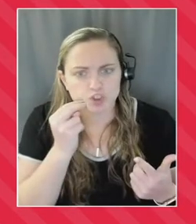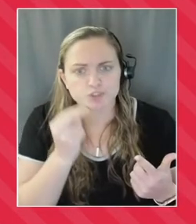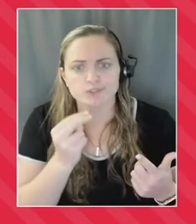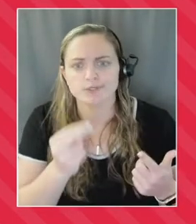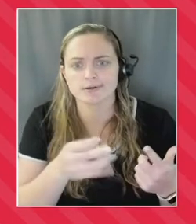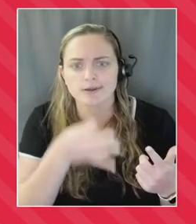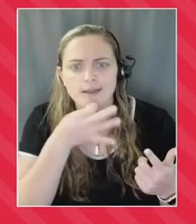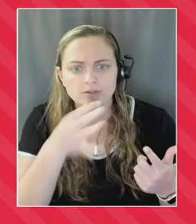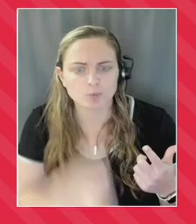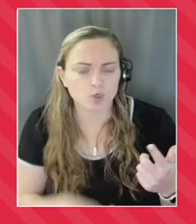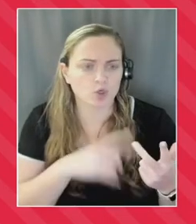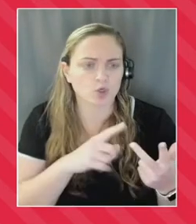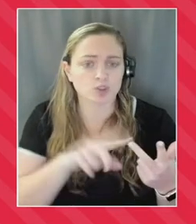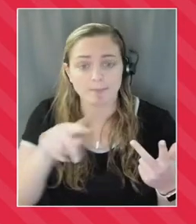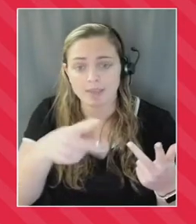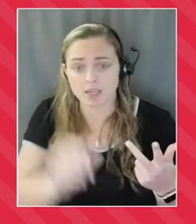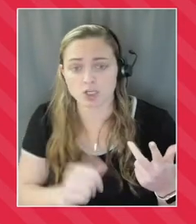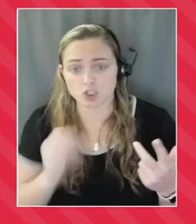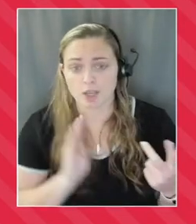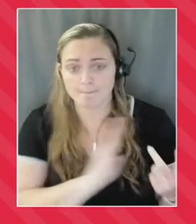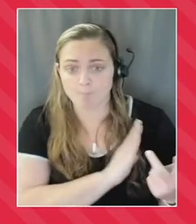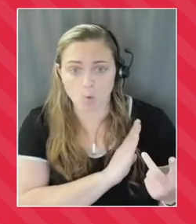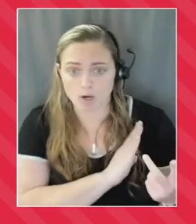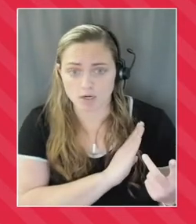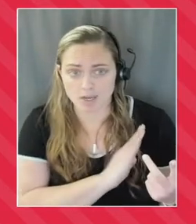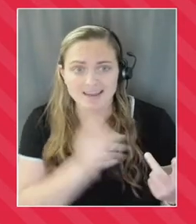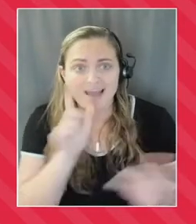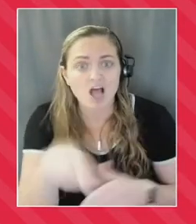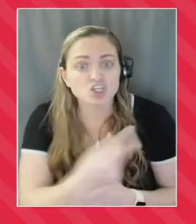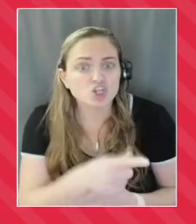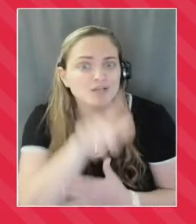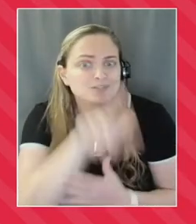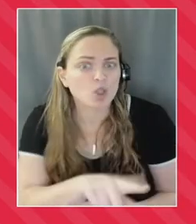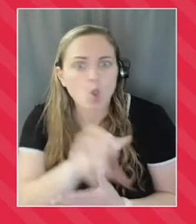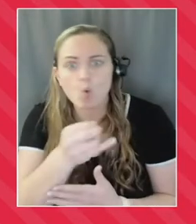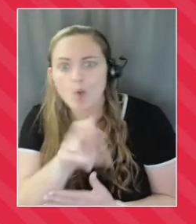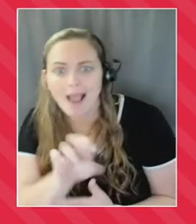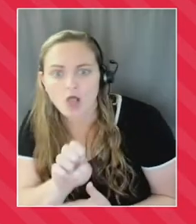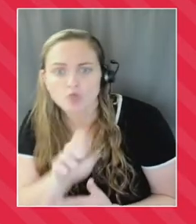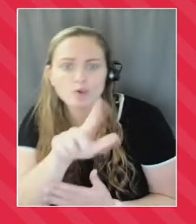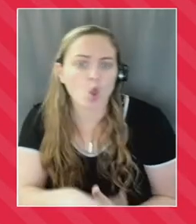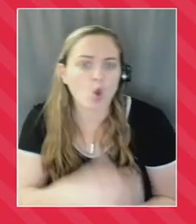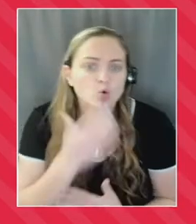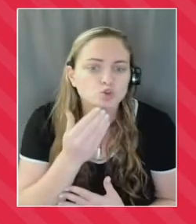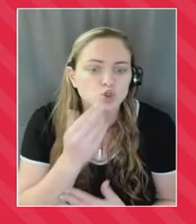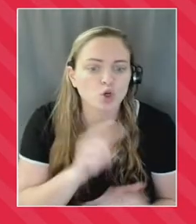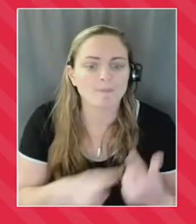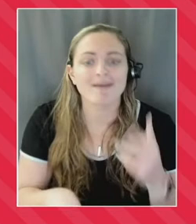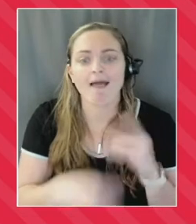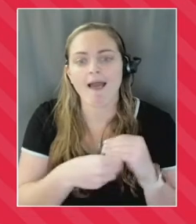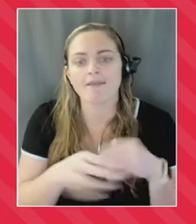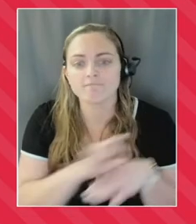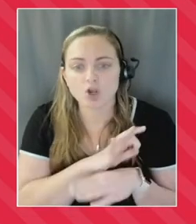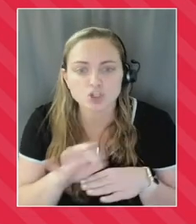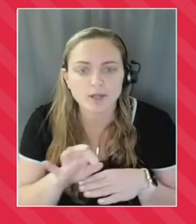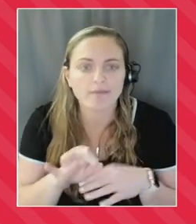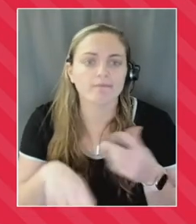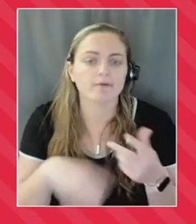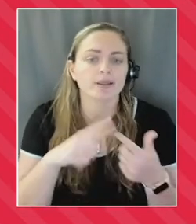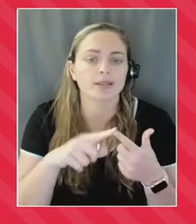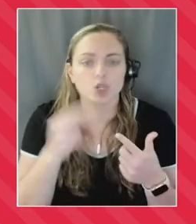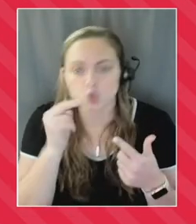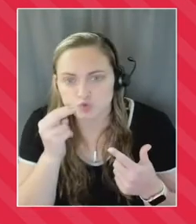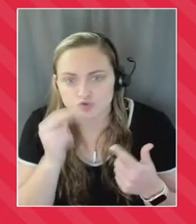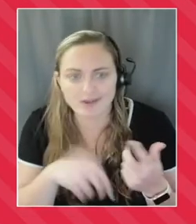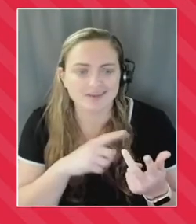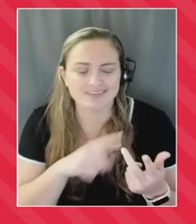board to have a definition that's not just about low calorie or low sugar, but also added functionality, nutrients, and